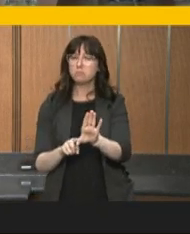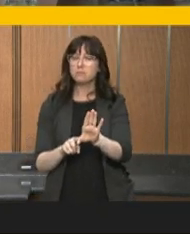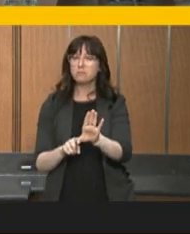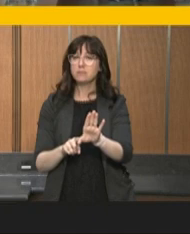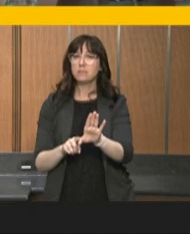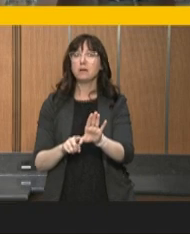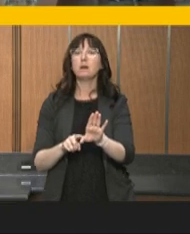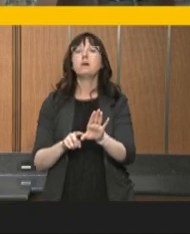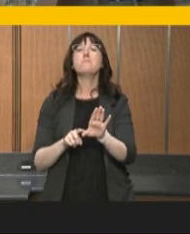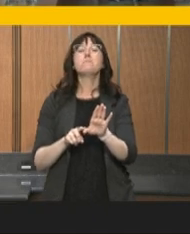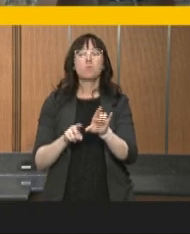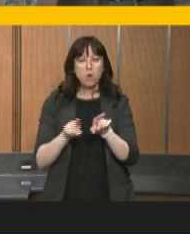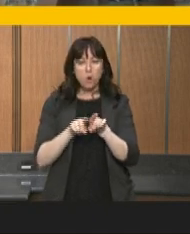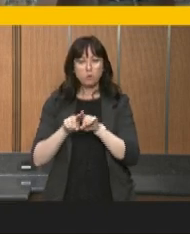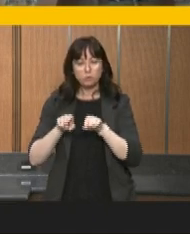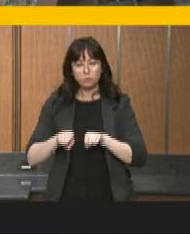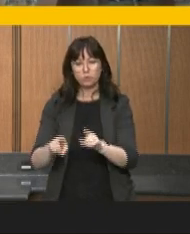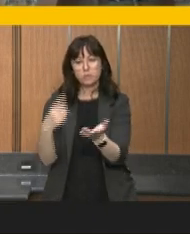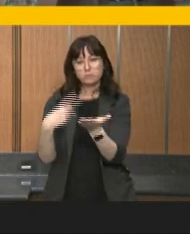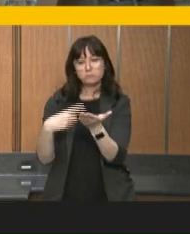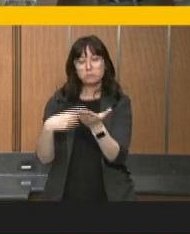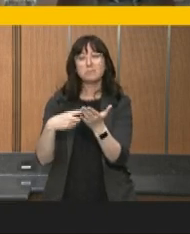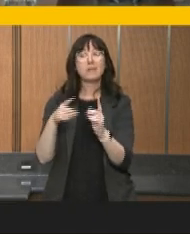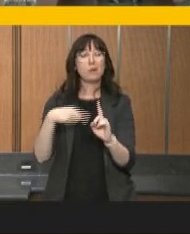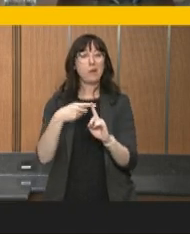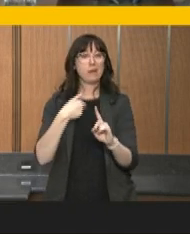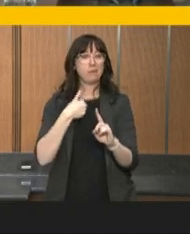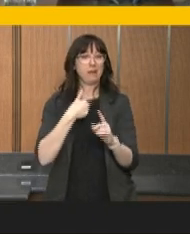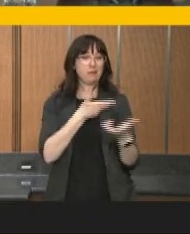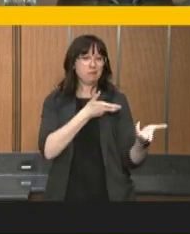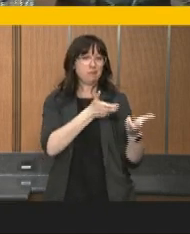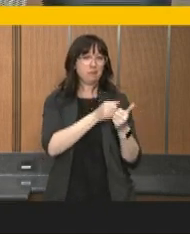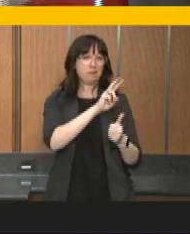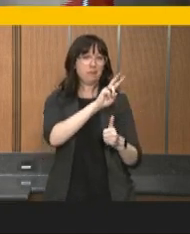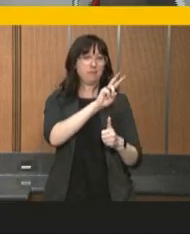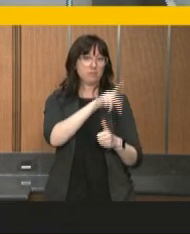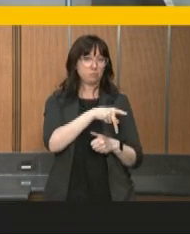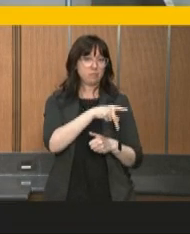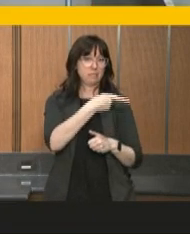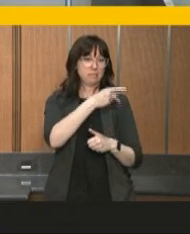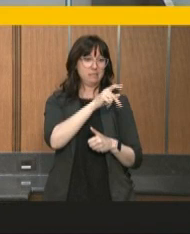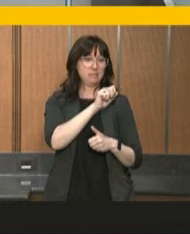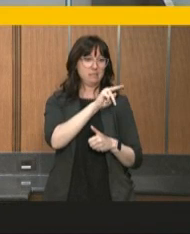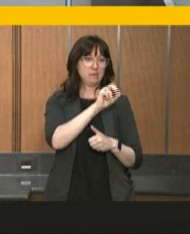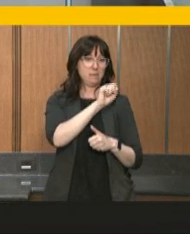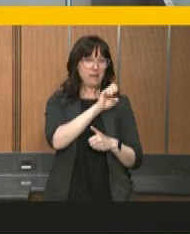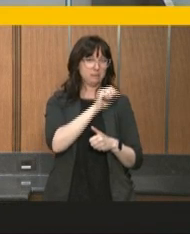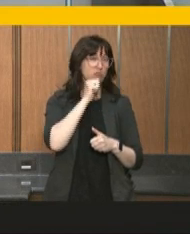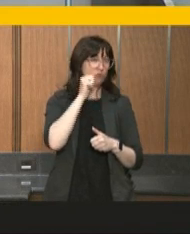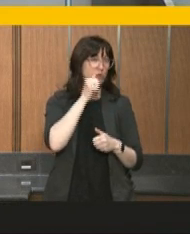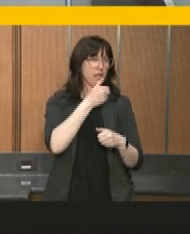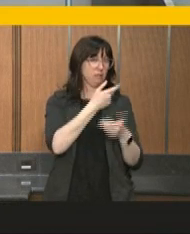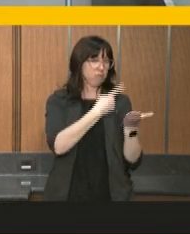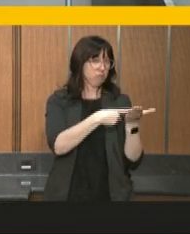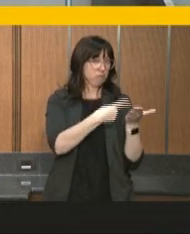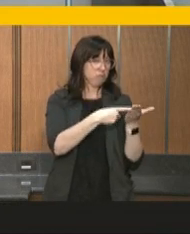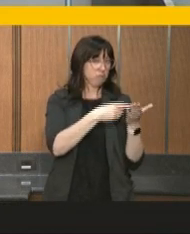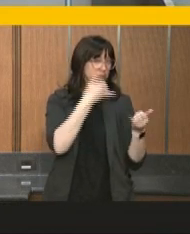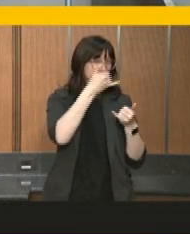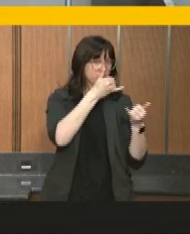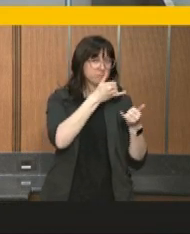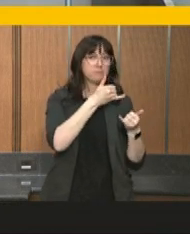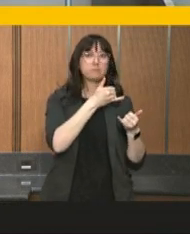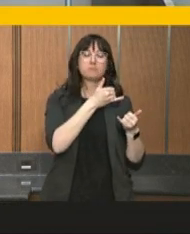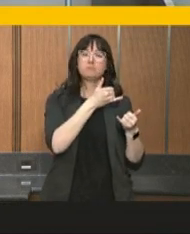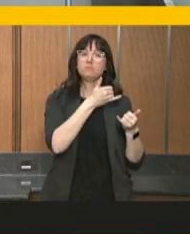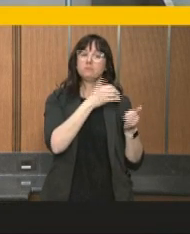of these conversations, for example, in my conversation with Vice President Pence yesterday, the real